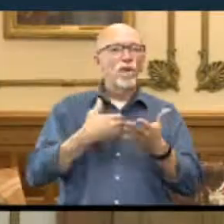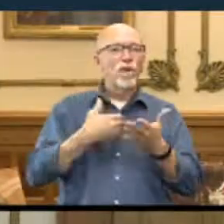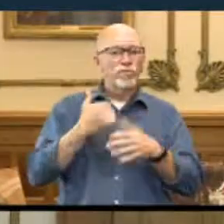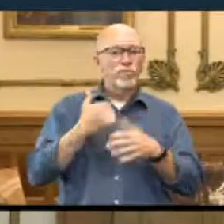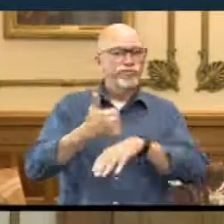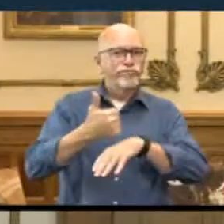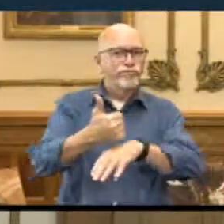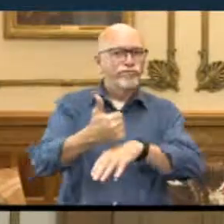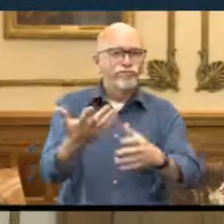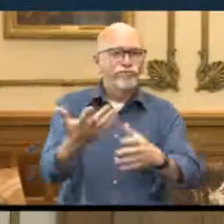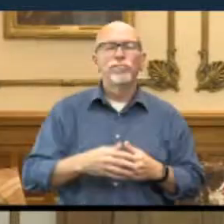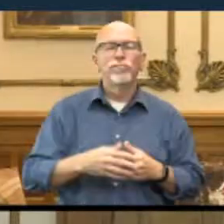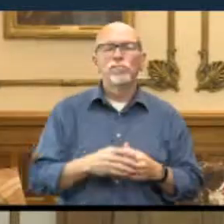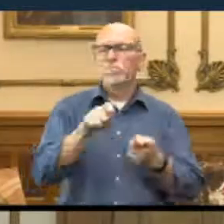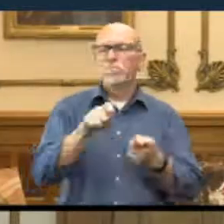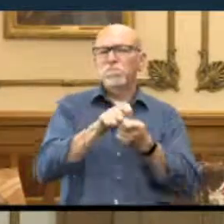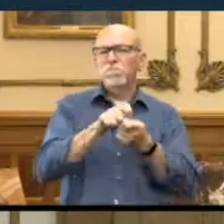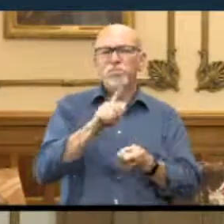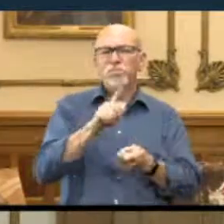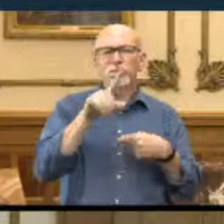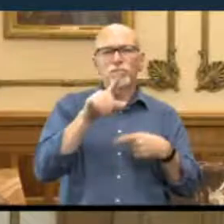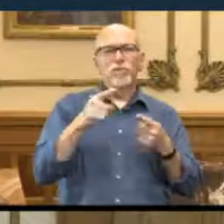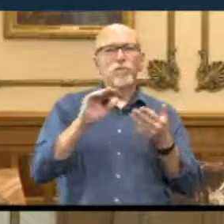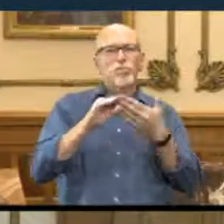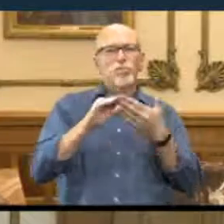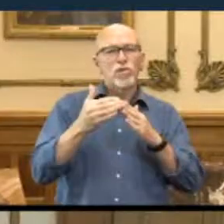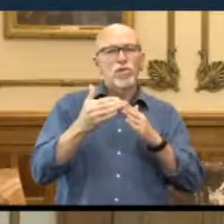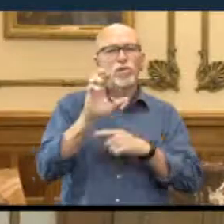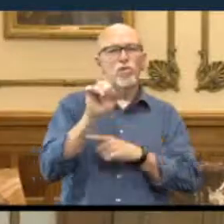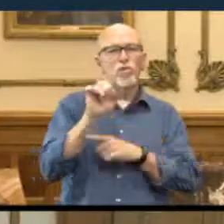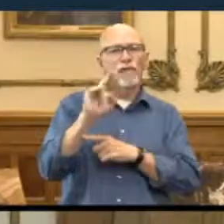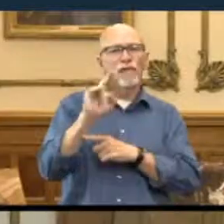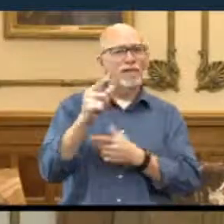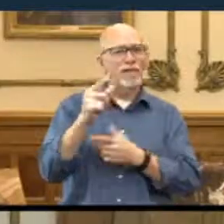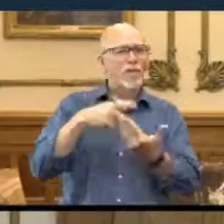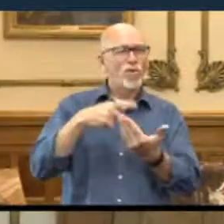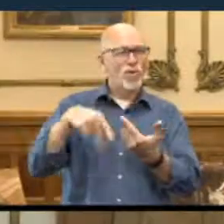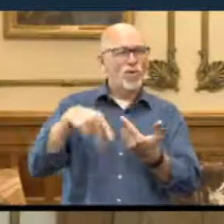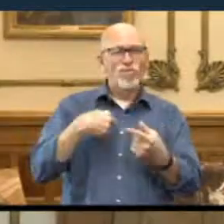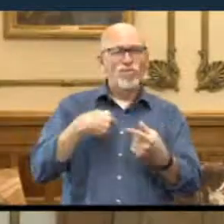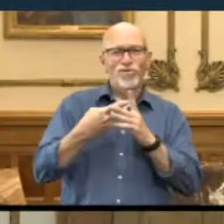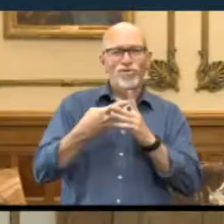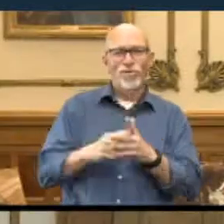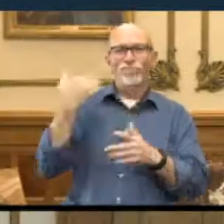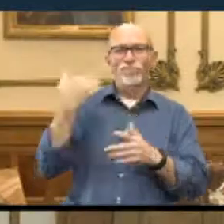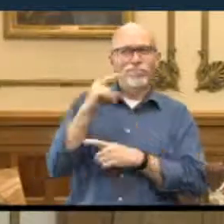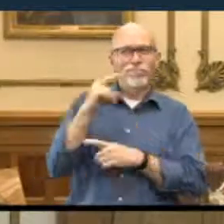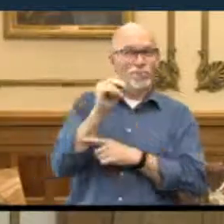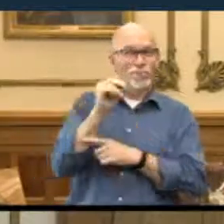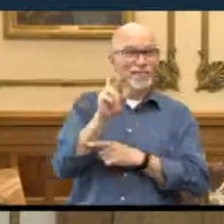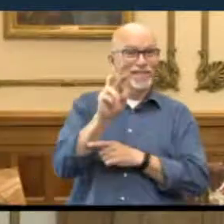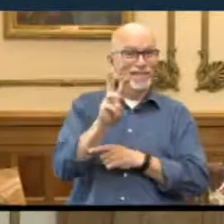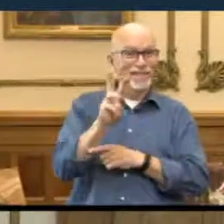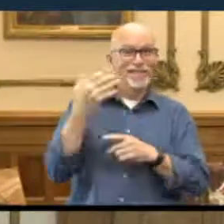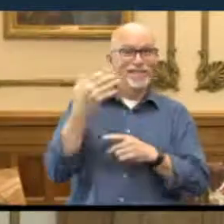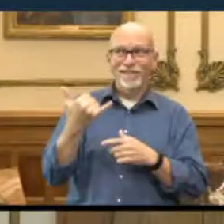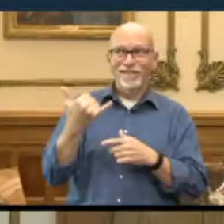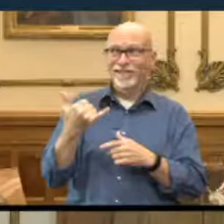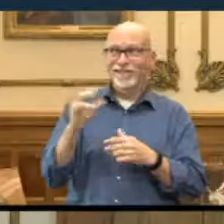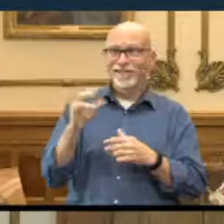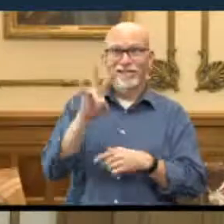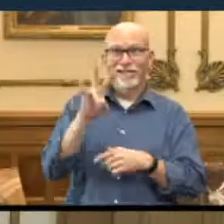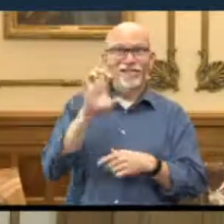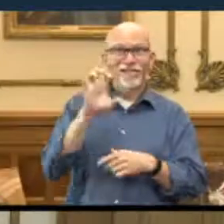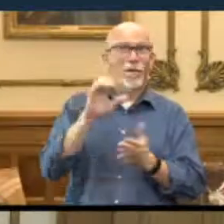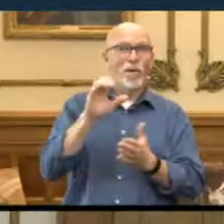place, specifically about the community crossings program, something that we started back in 2016, and now it's well over $700